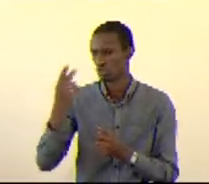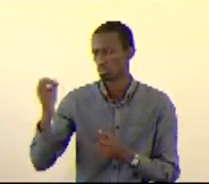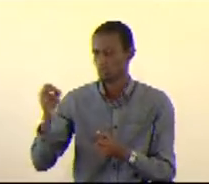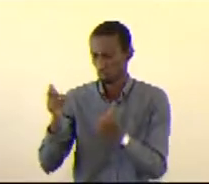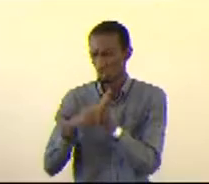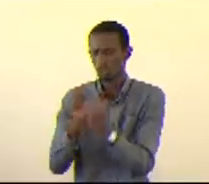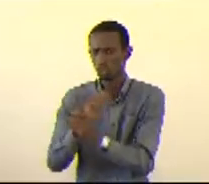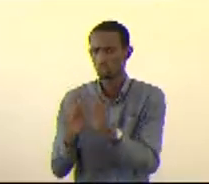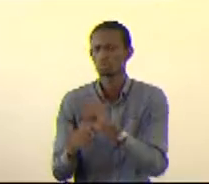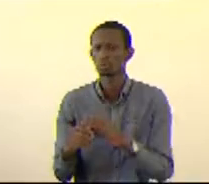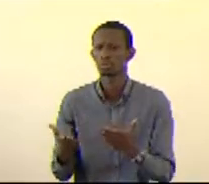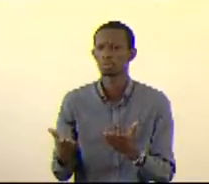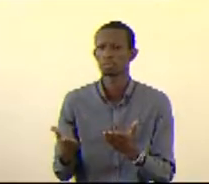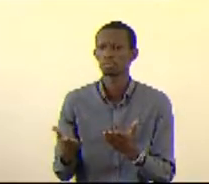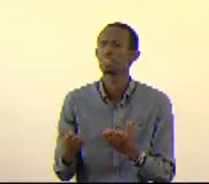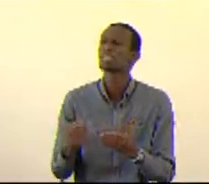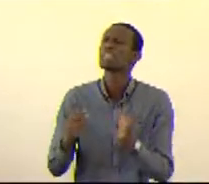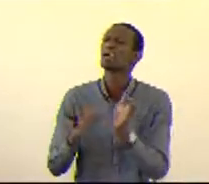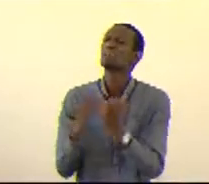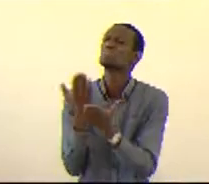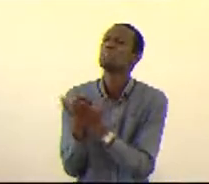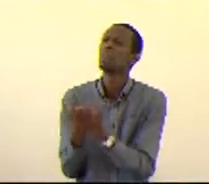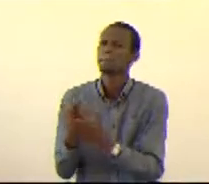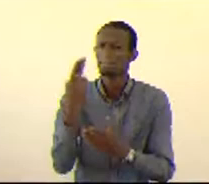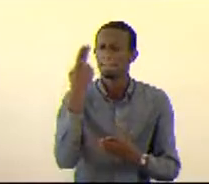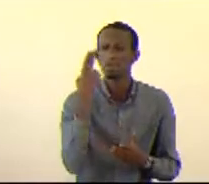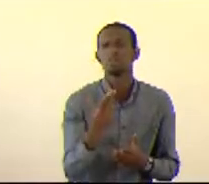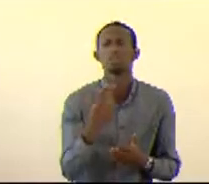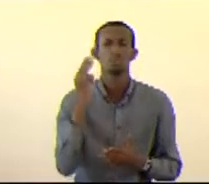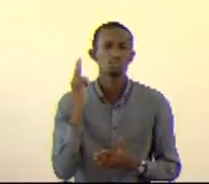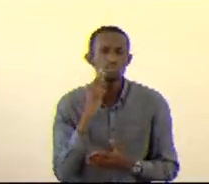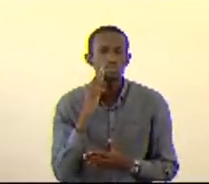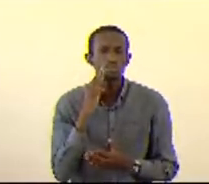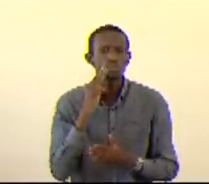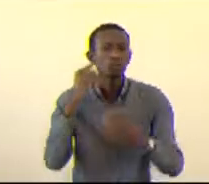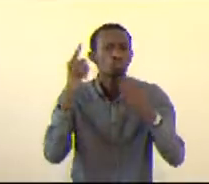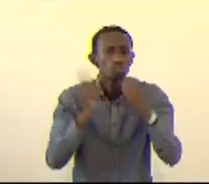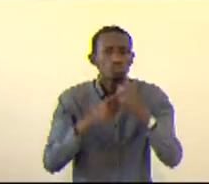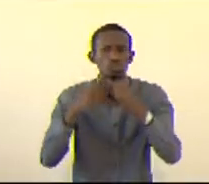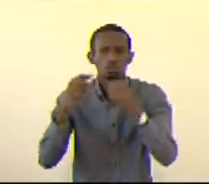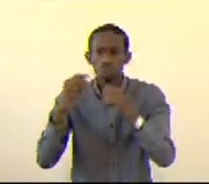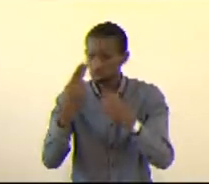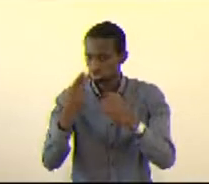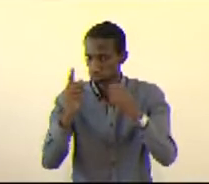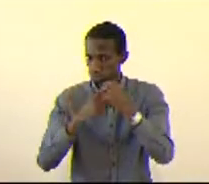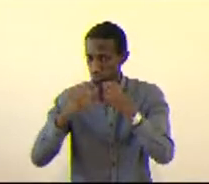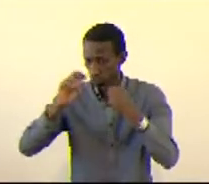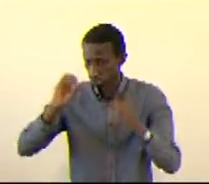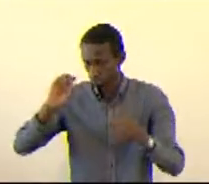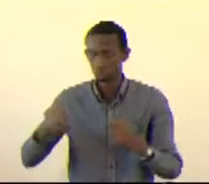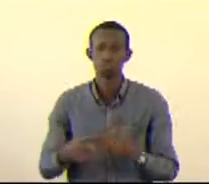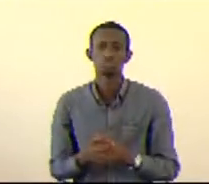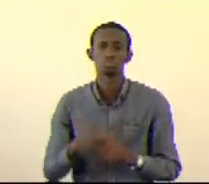It requires 2,260,000 joules. If you do a quick arithmetic, you'll